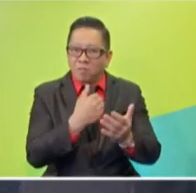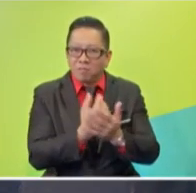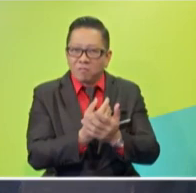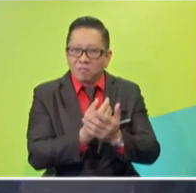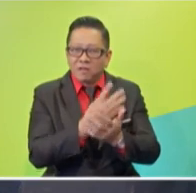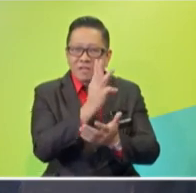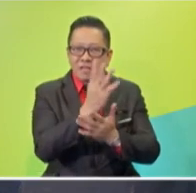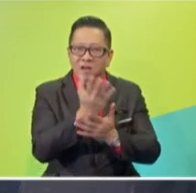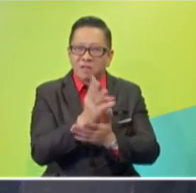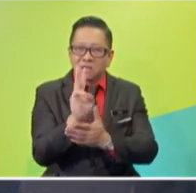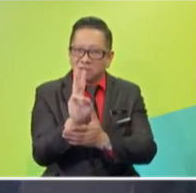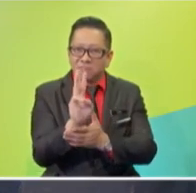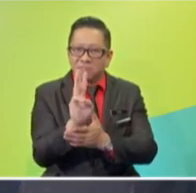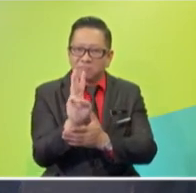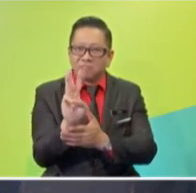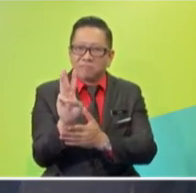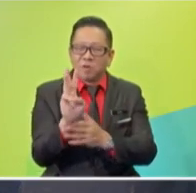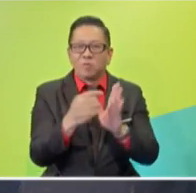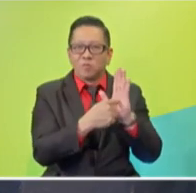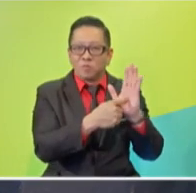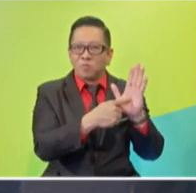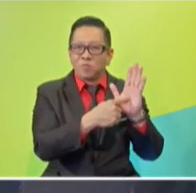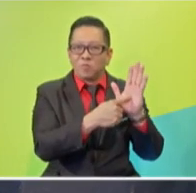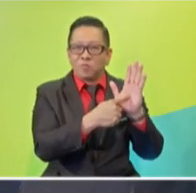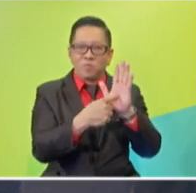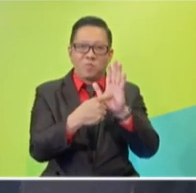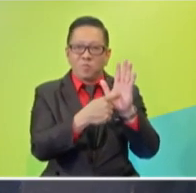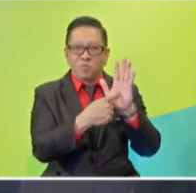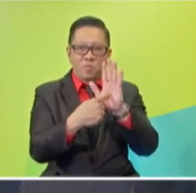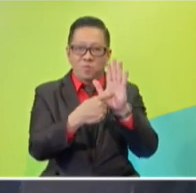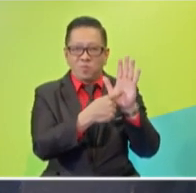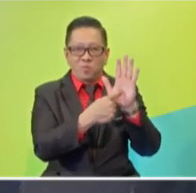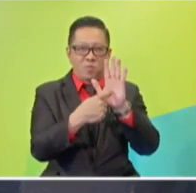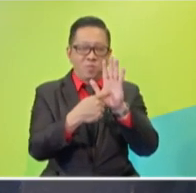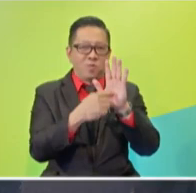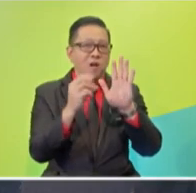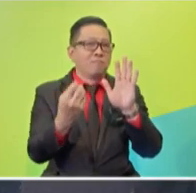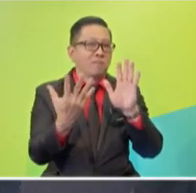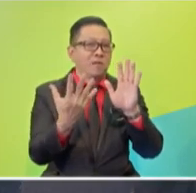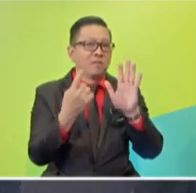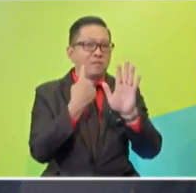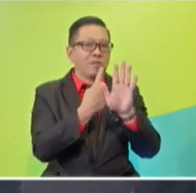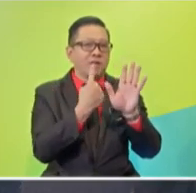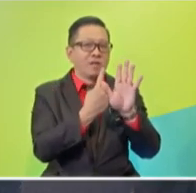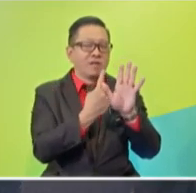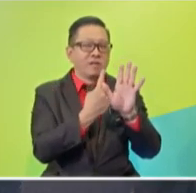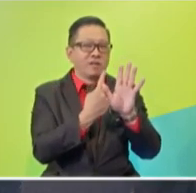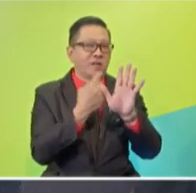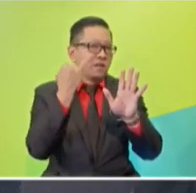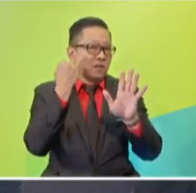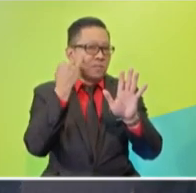Can you please show me and tell us how many you got it right? Ilman, how